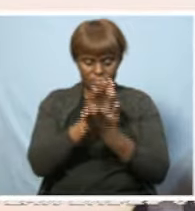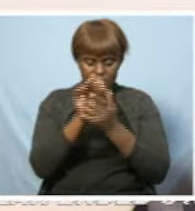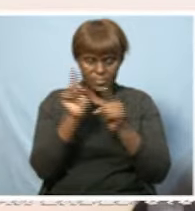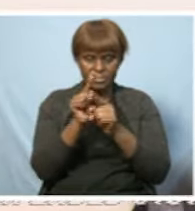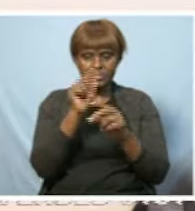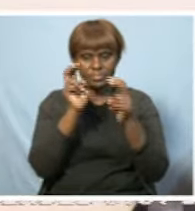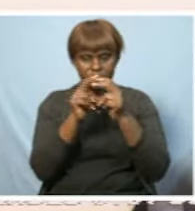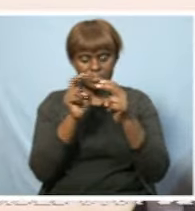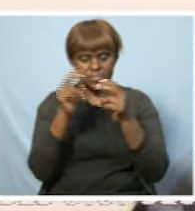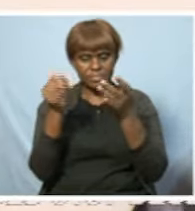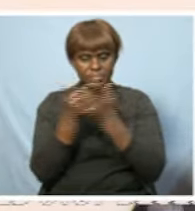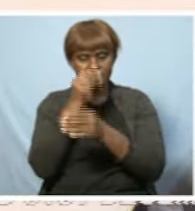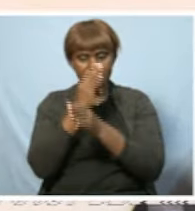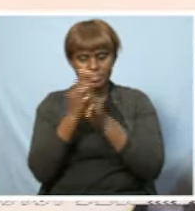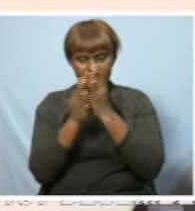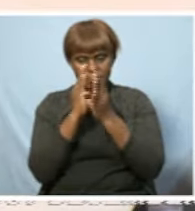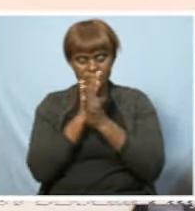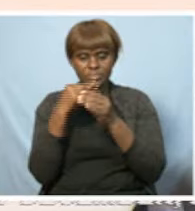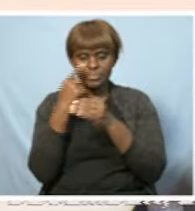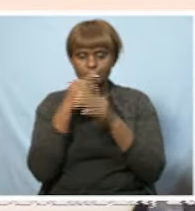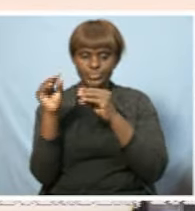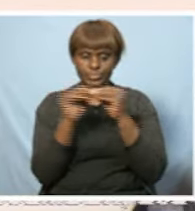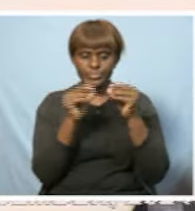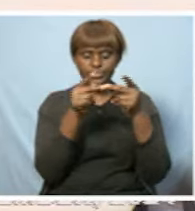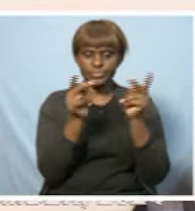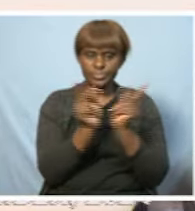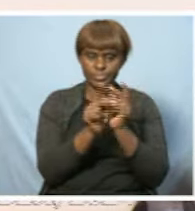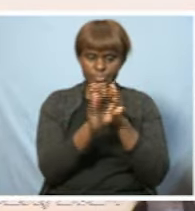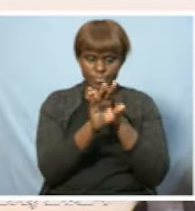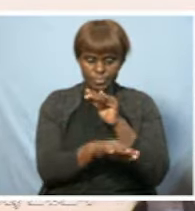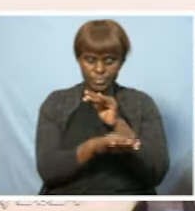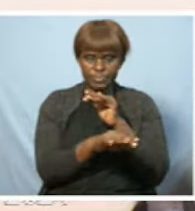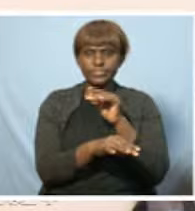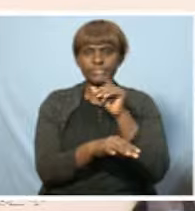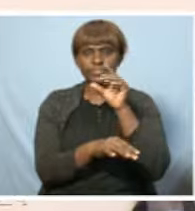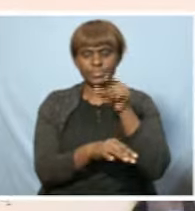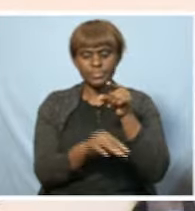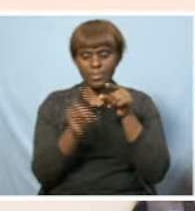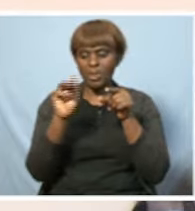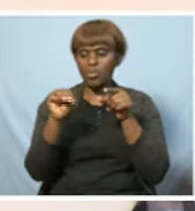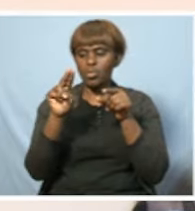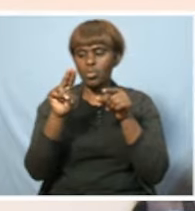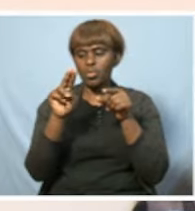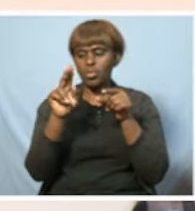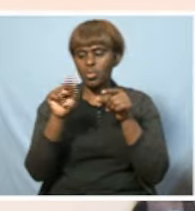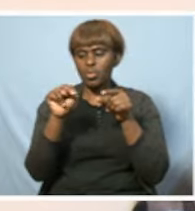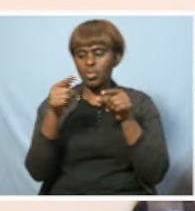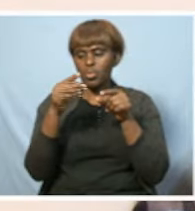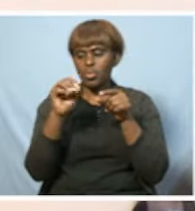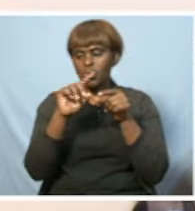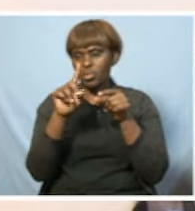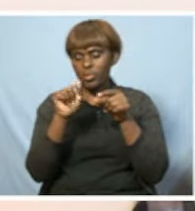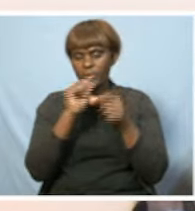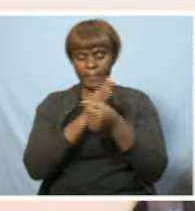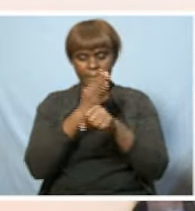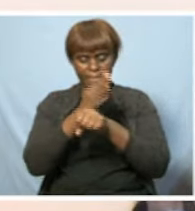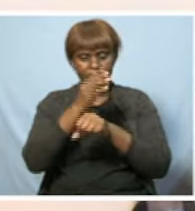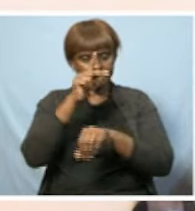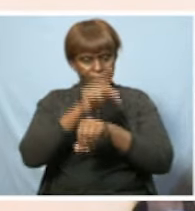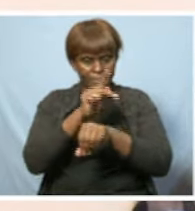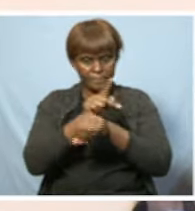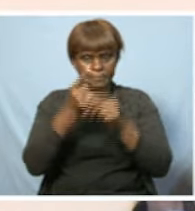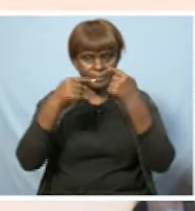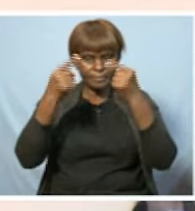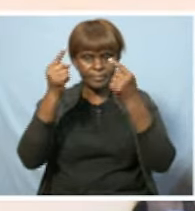to a new contractor who was on site. Under Chandema Mongoza Road, the project did not commence after award as the successful